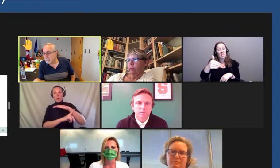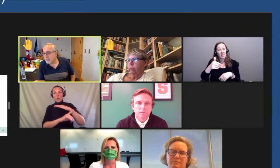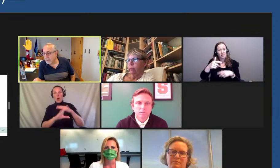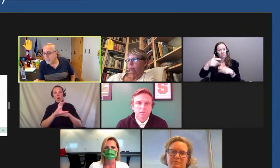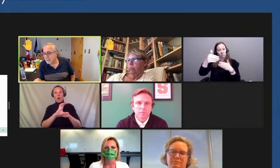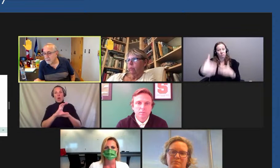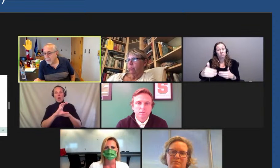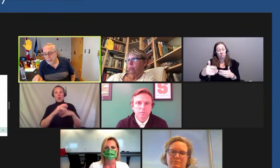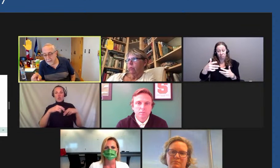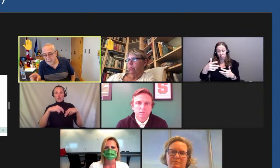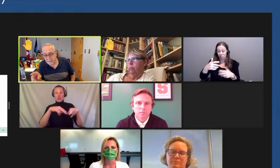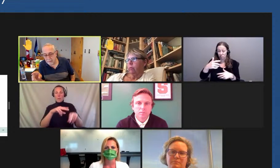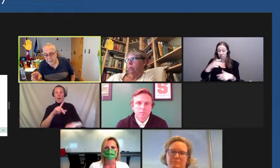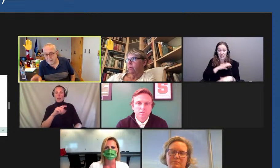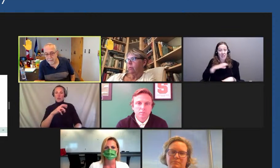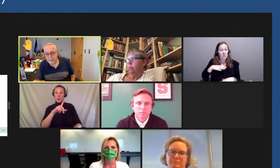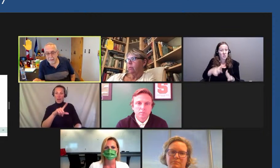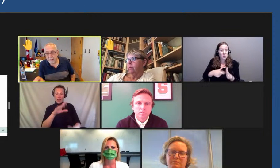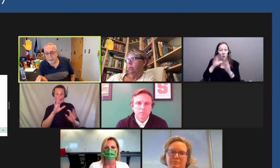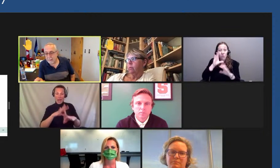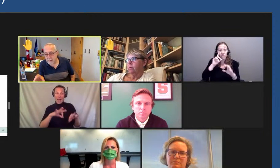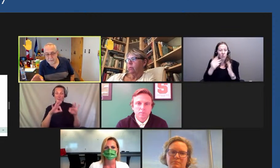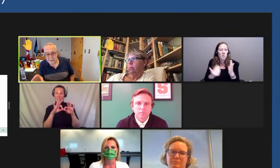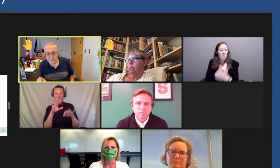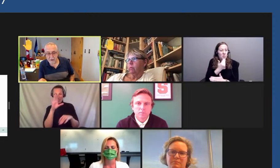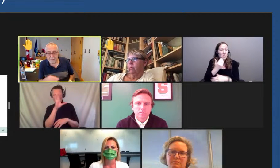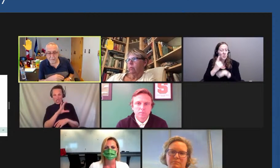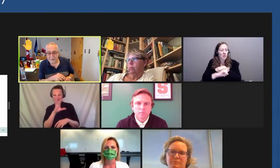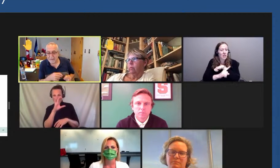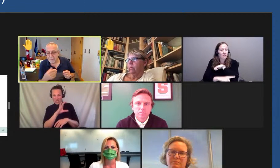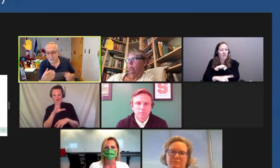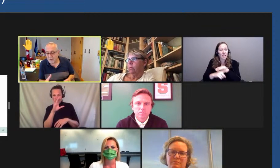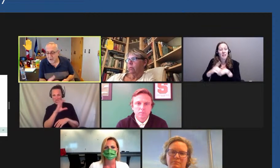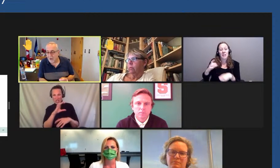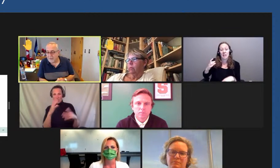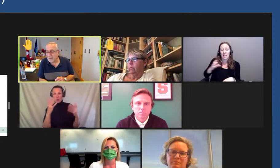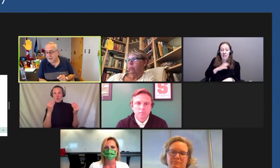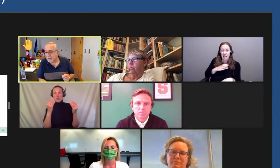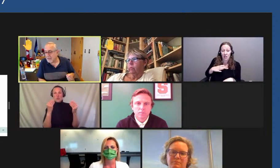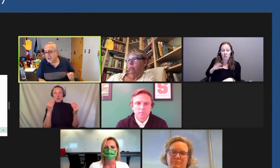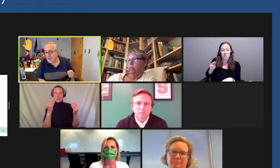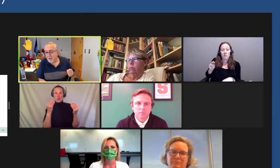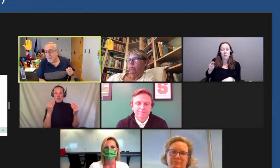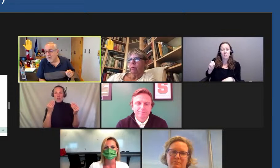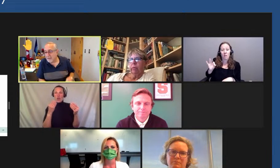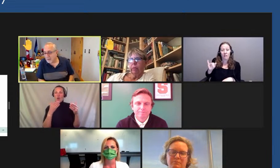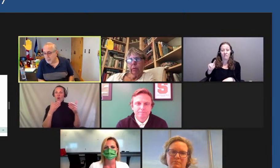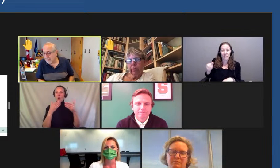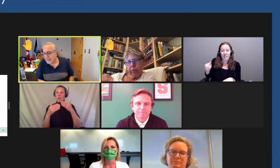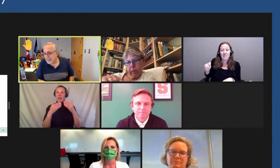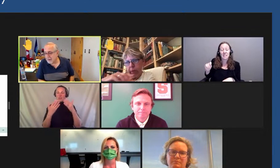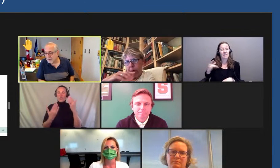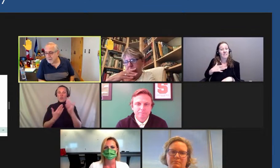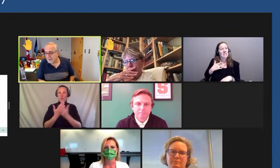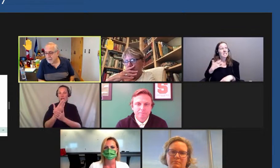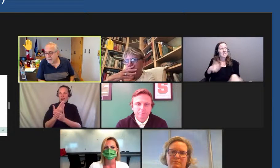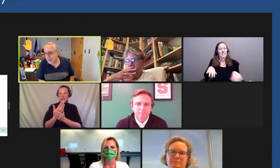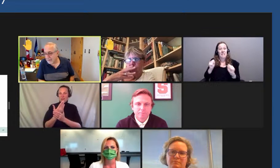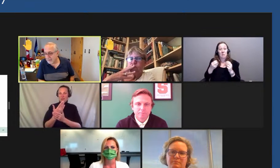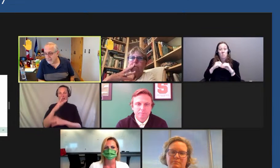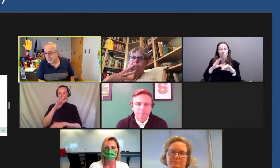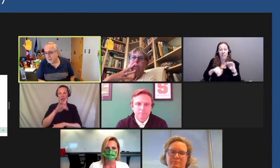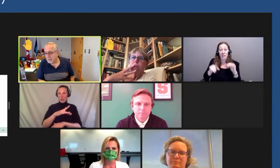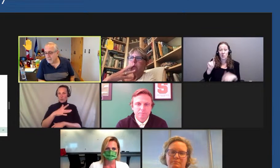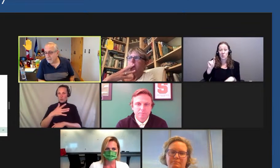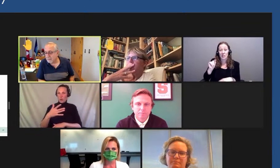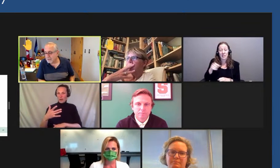for a new landfill. I think Councillor Moffatt, myself, we know it's going to take you more than 20 years, if